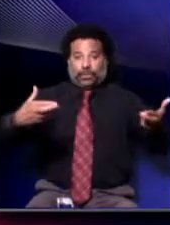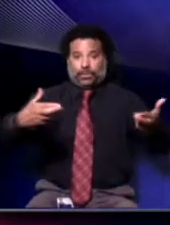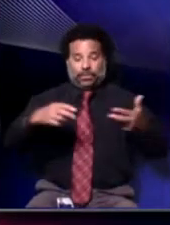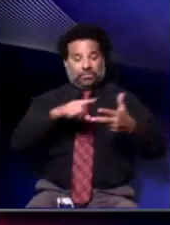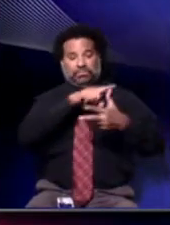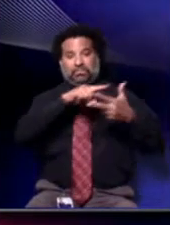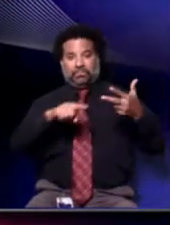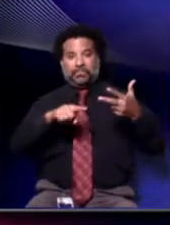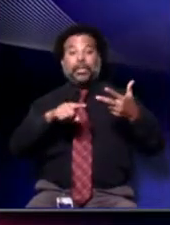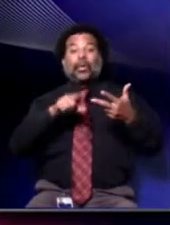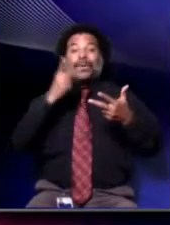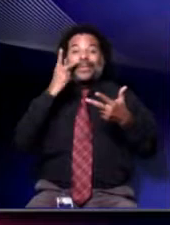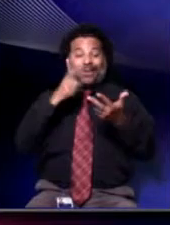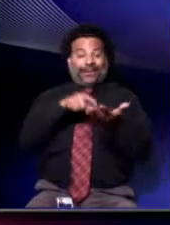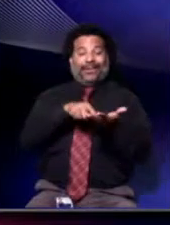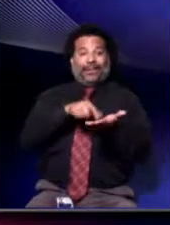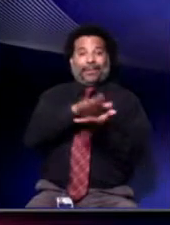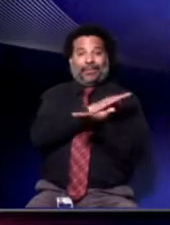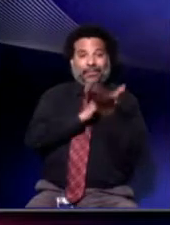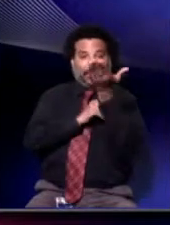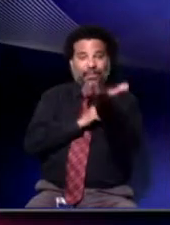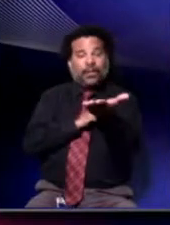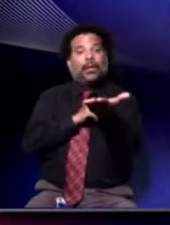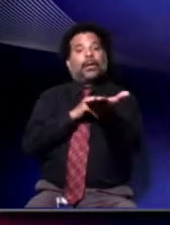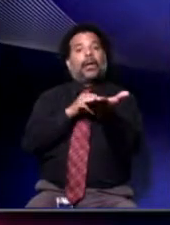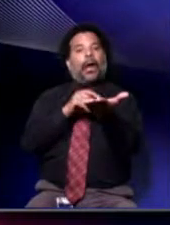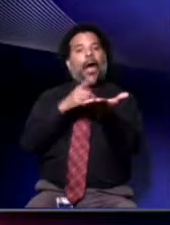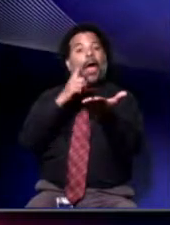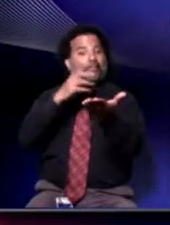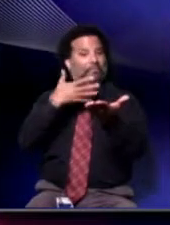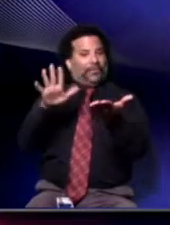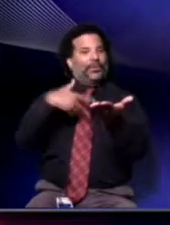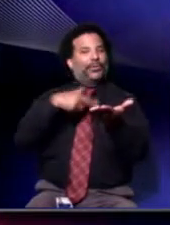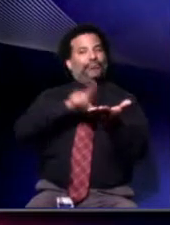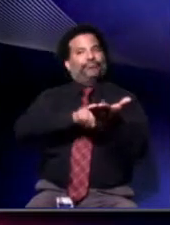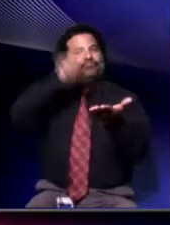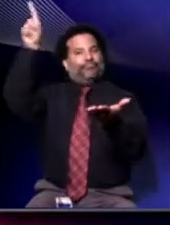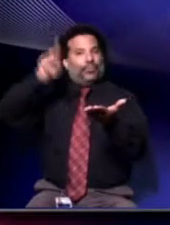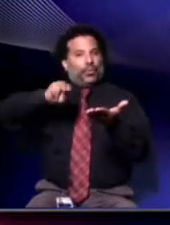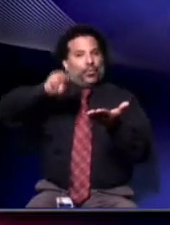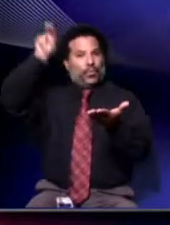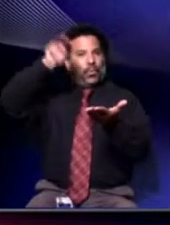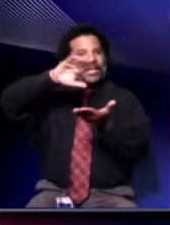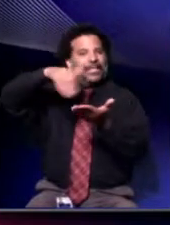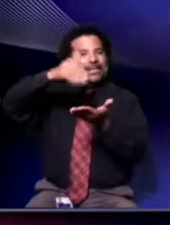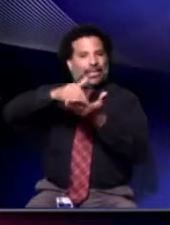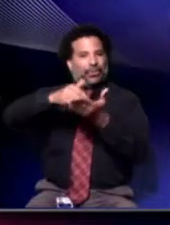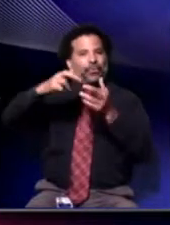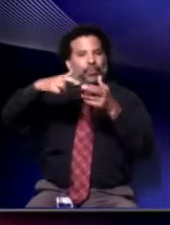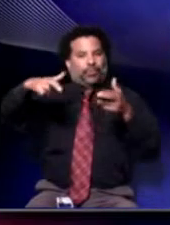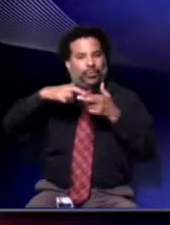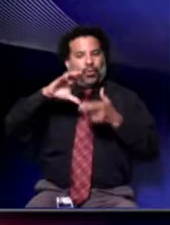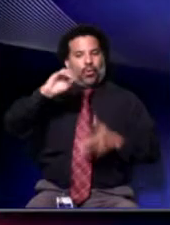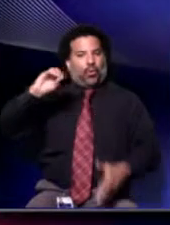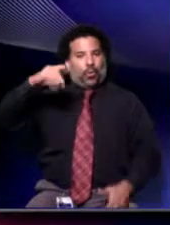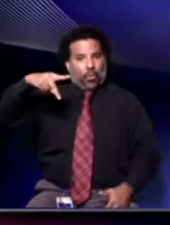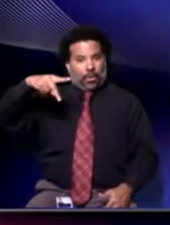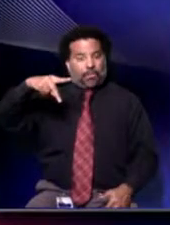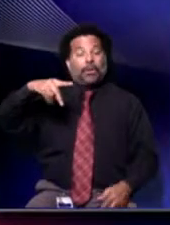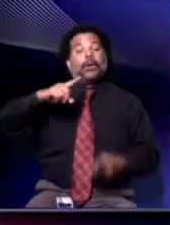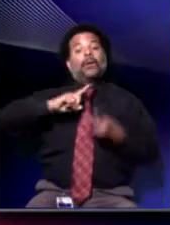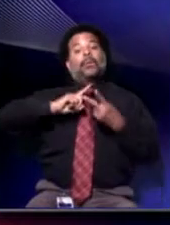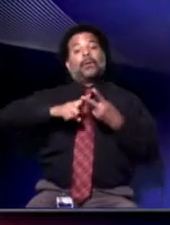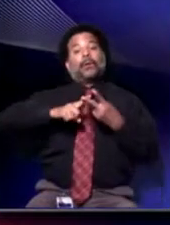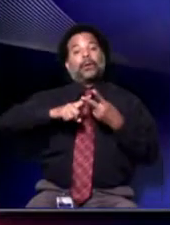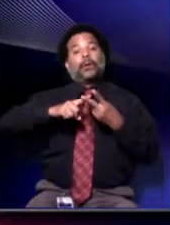this submission, I'd also like to highlight that I had a chance to go up north to the North Central Regional Cooperative, as well as